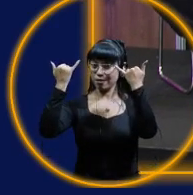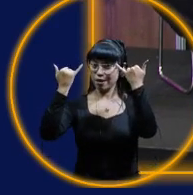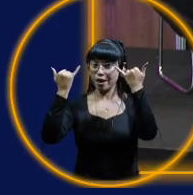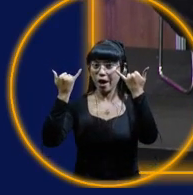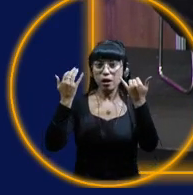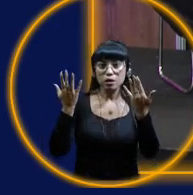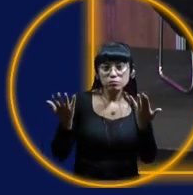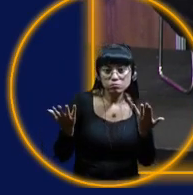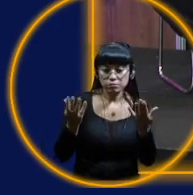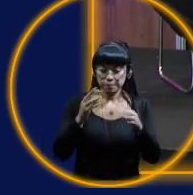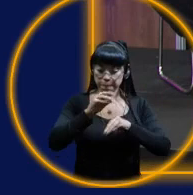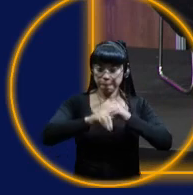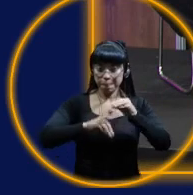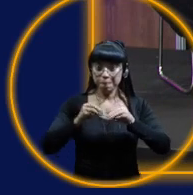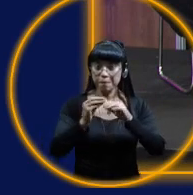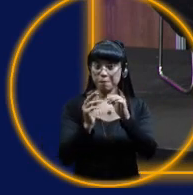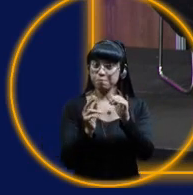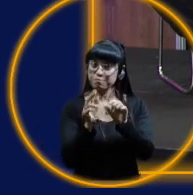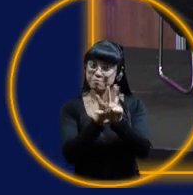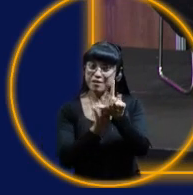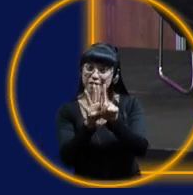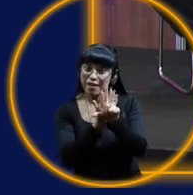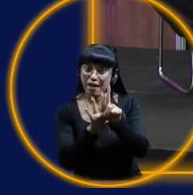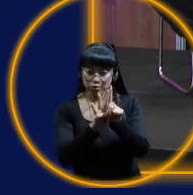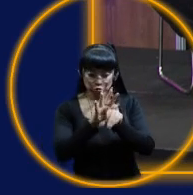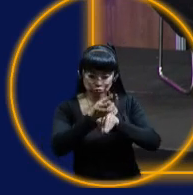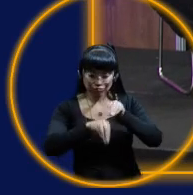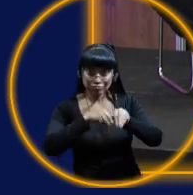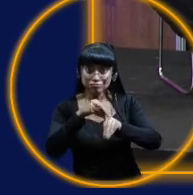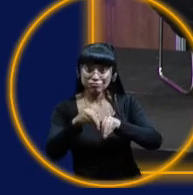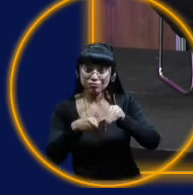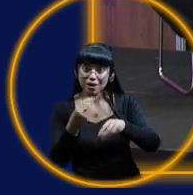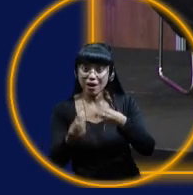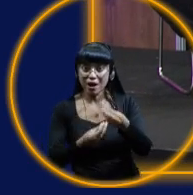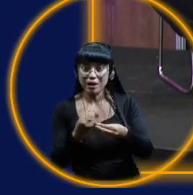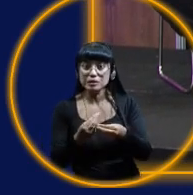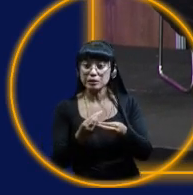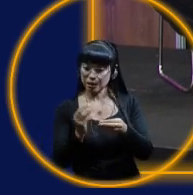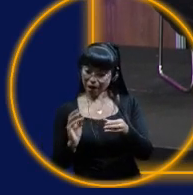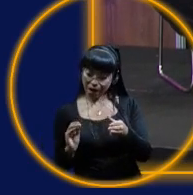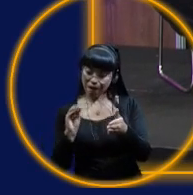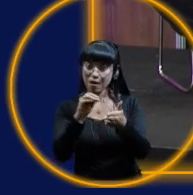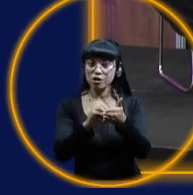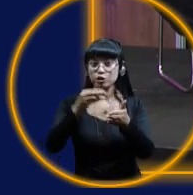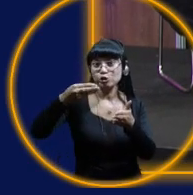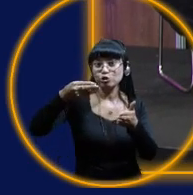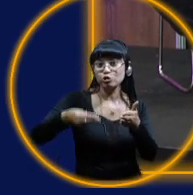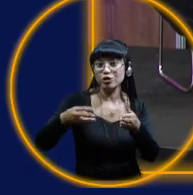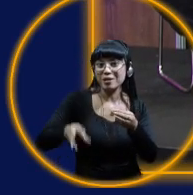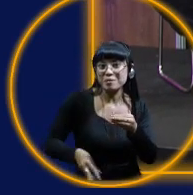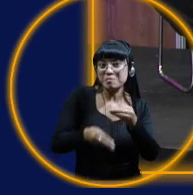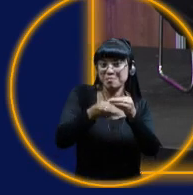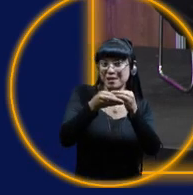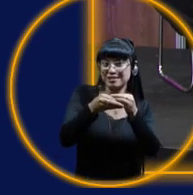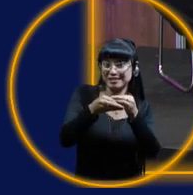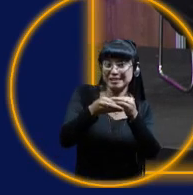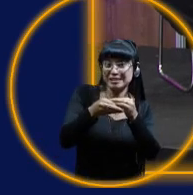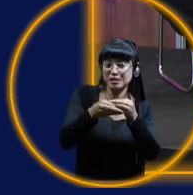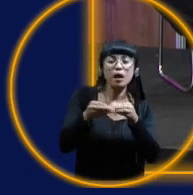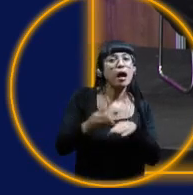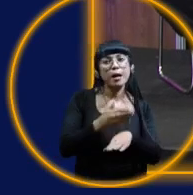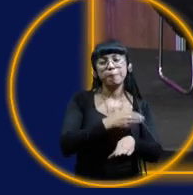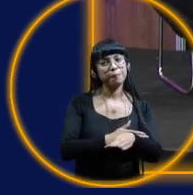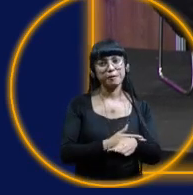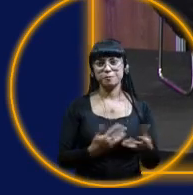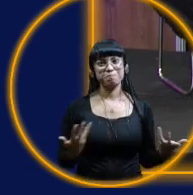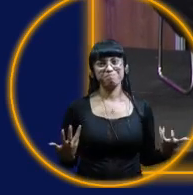media, you can add to the story, which is something that I didn't really know before I started doing that. You